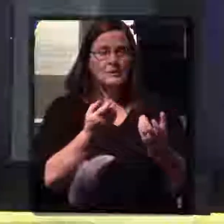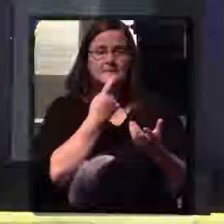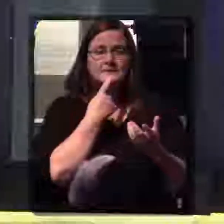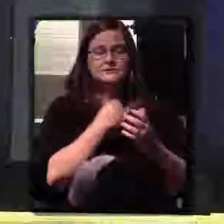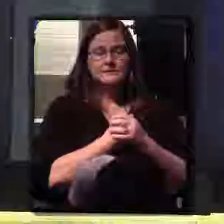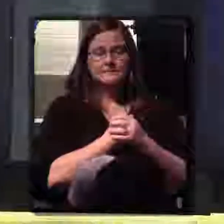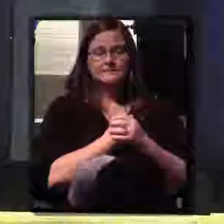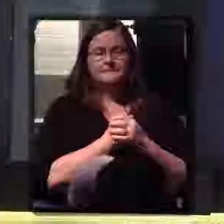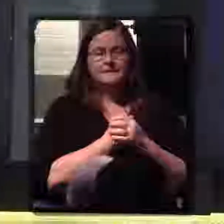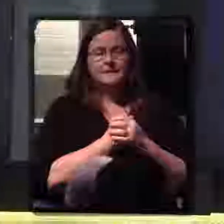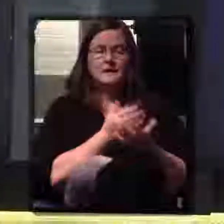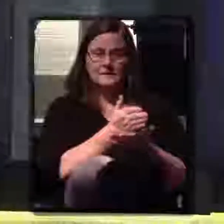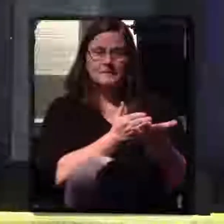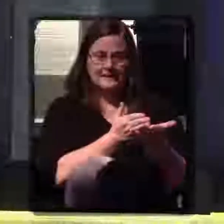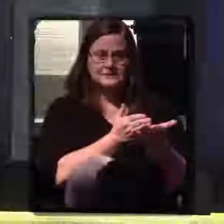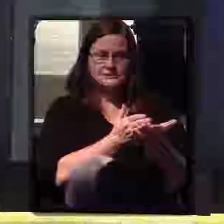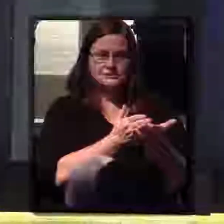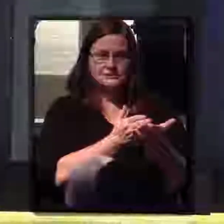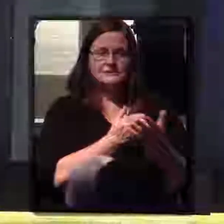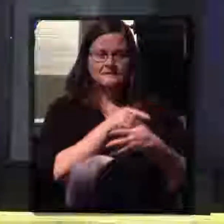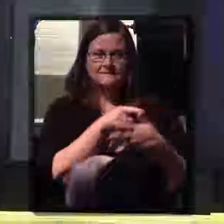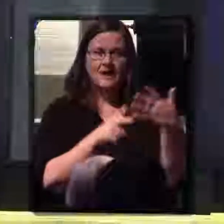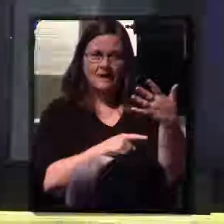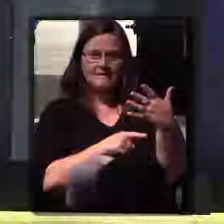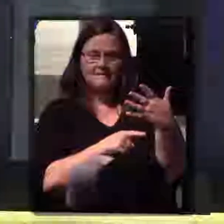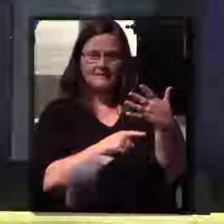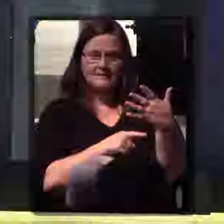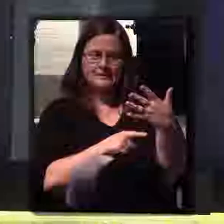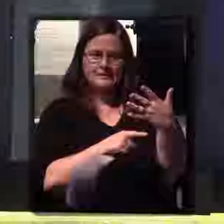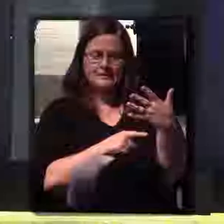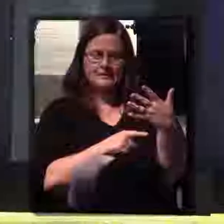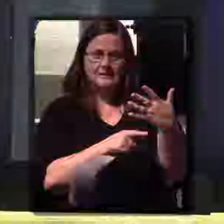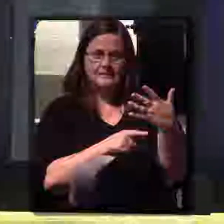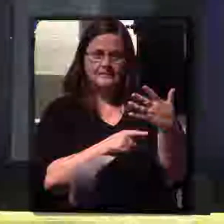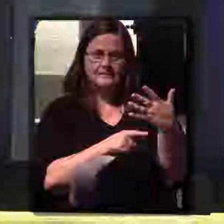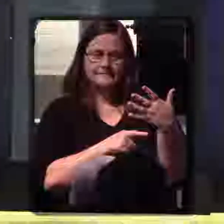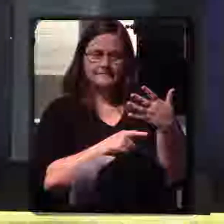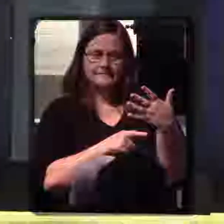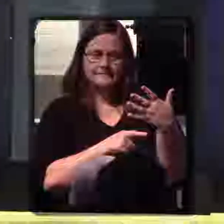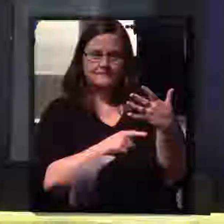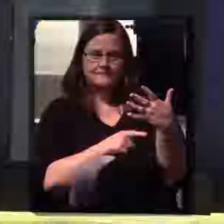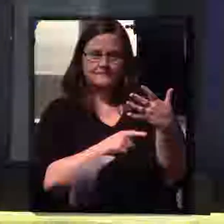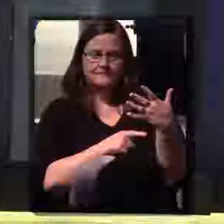And so the first thing I want to mention is that the passage is broken up into